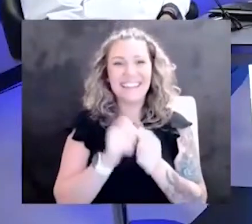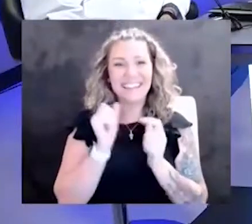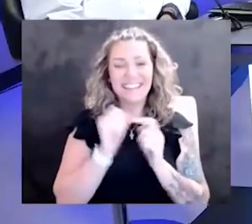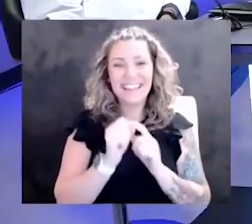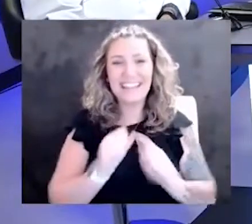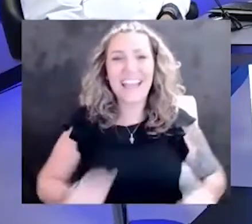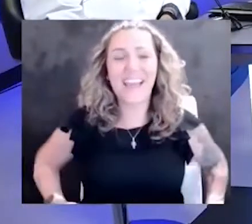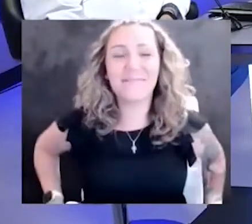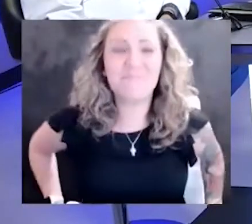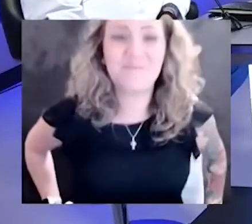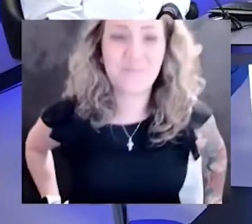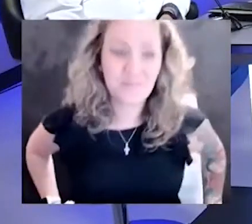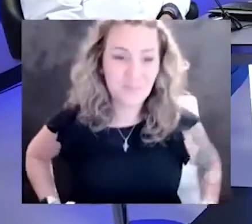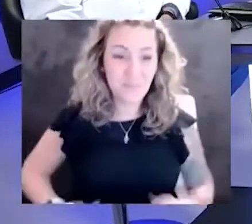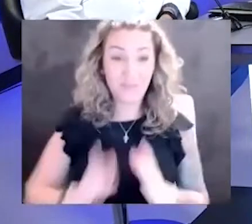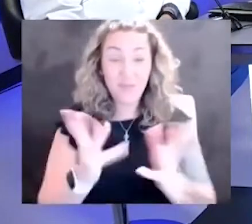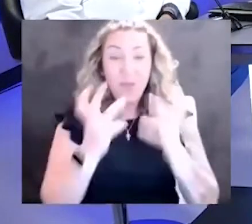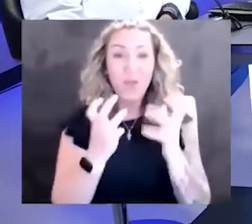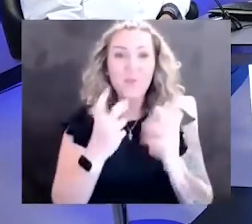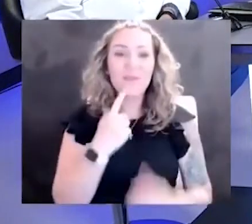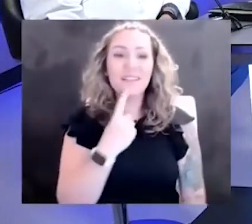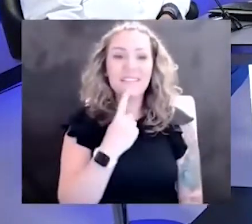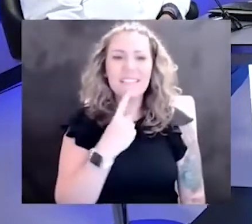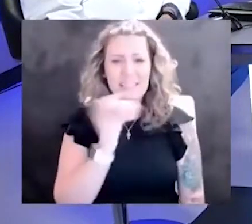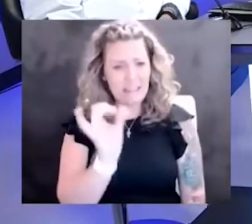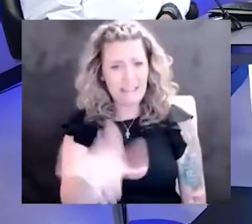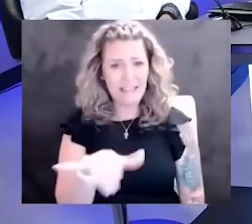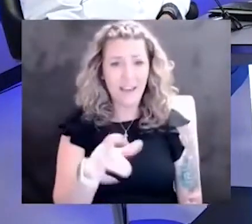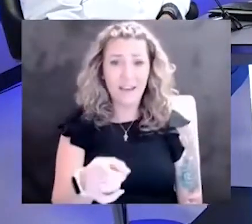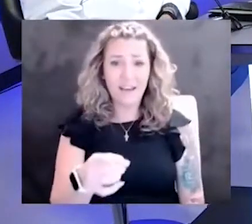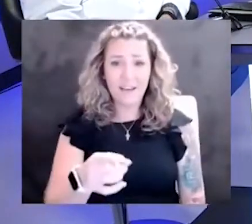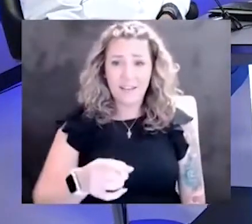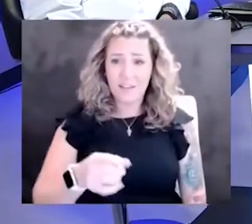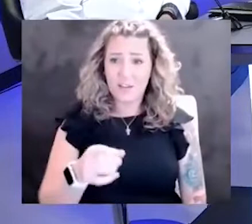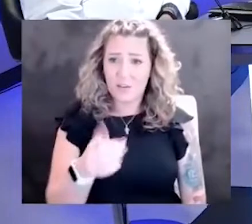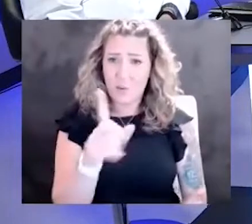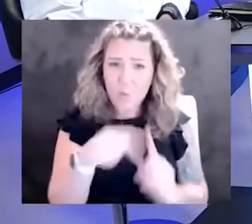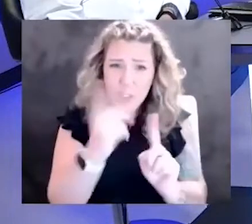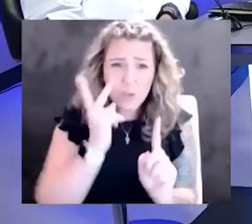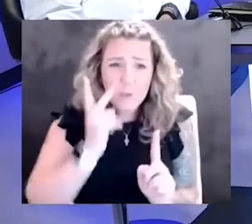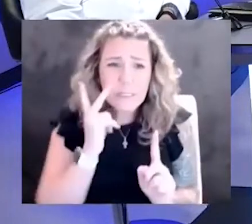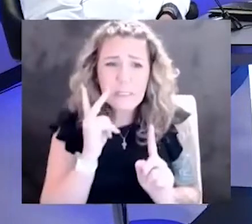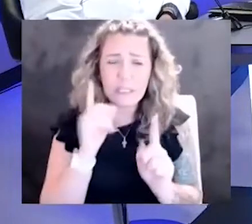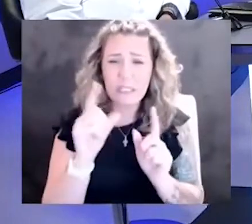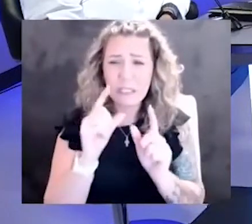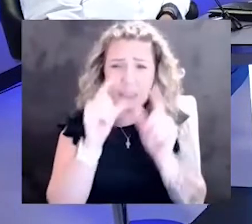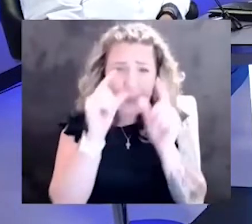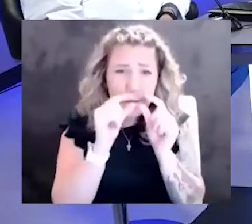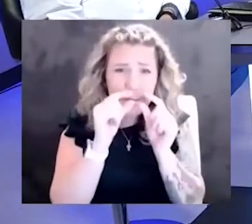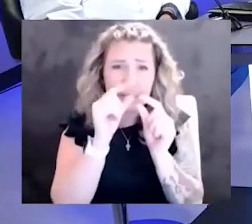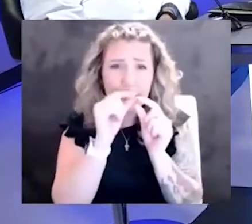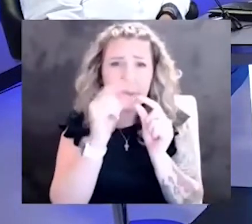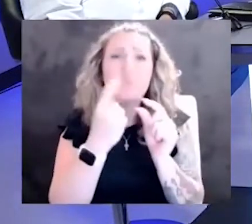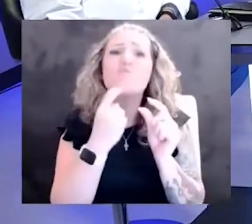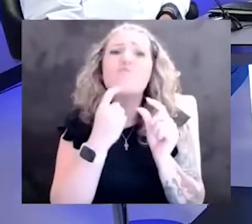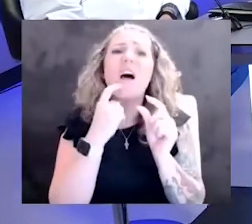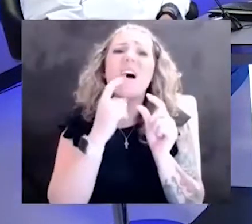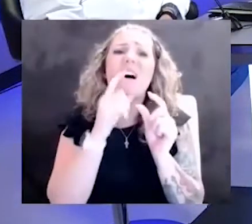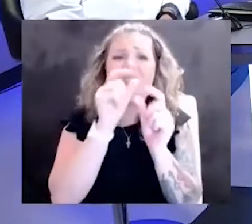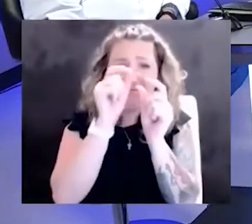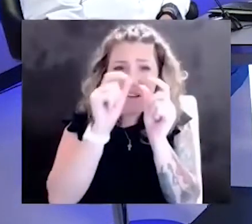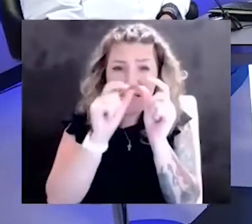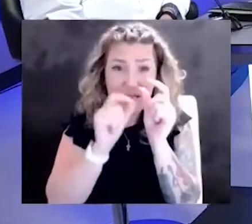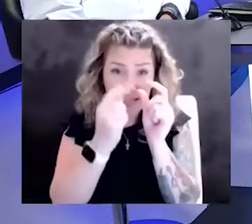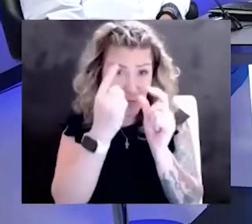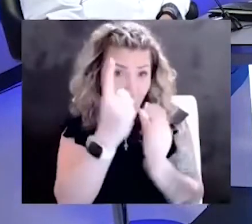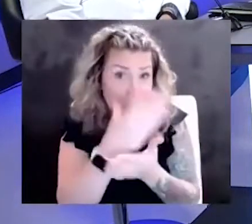say, is that That when little we red look things. at those little tiny, all the little tiny red things, Yep. that's like a piece of one of those little